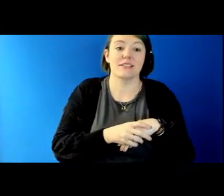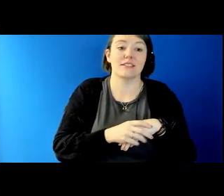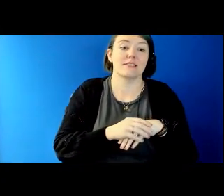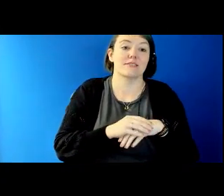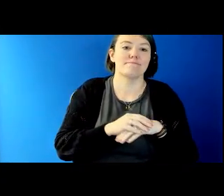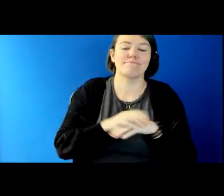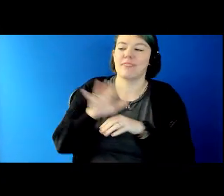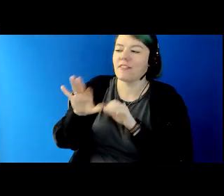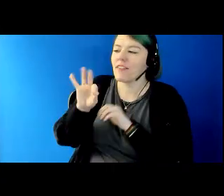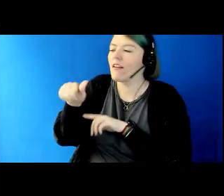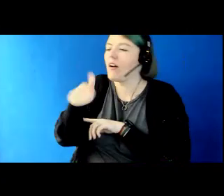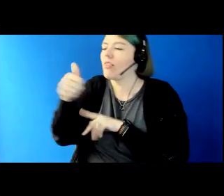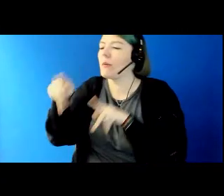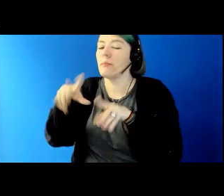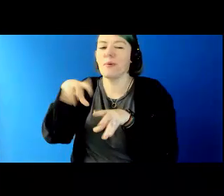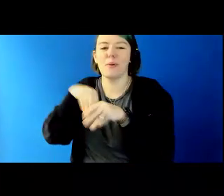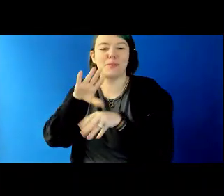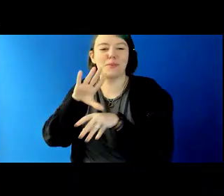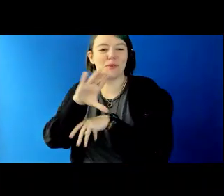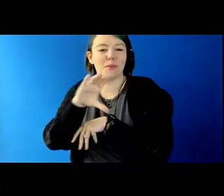the ADA and other laws.